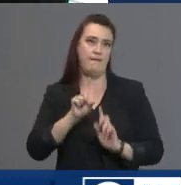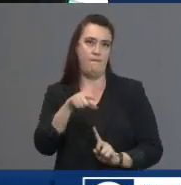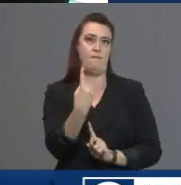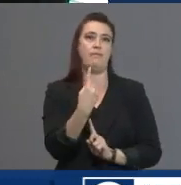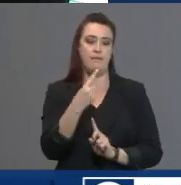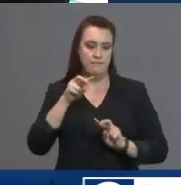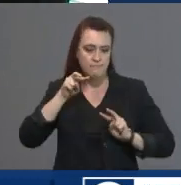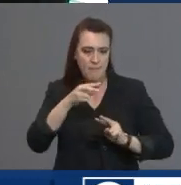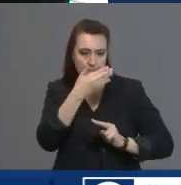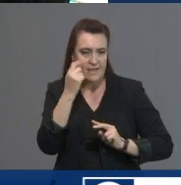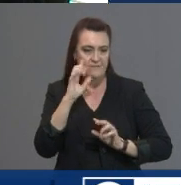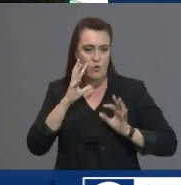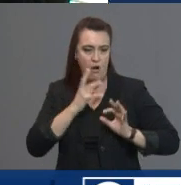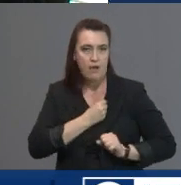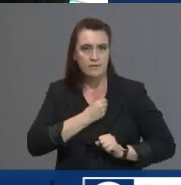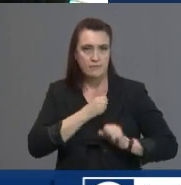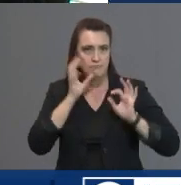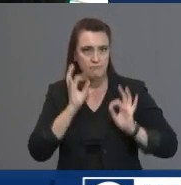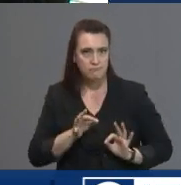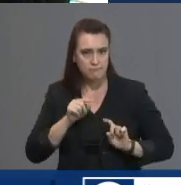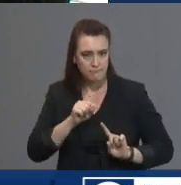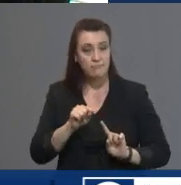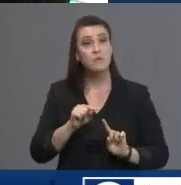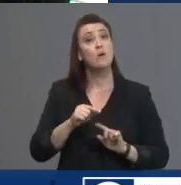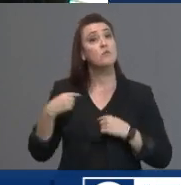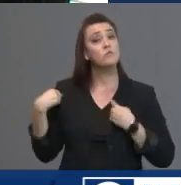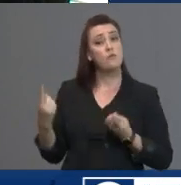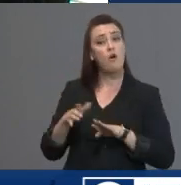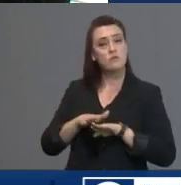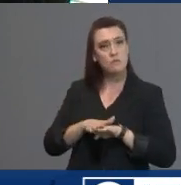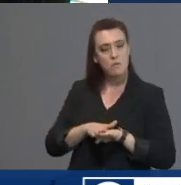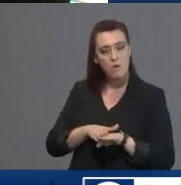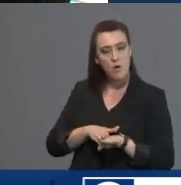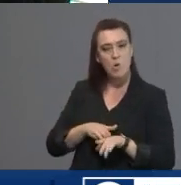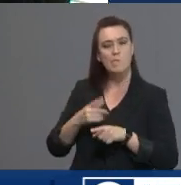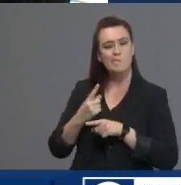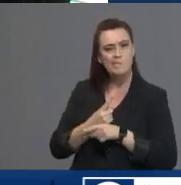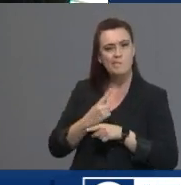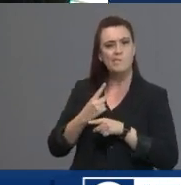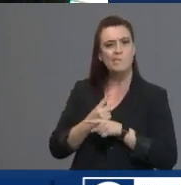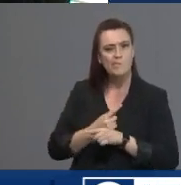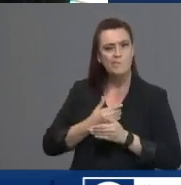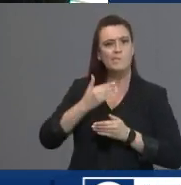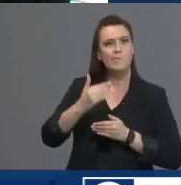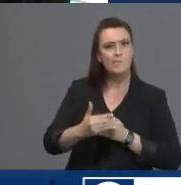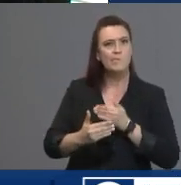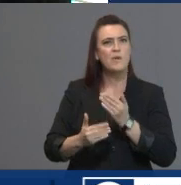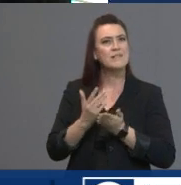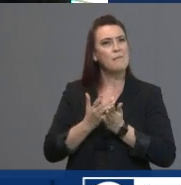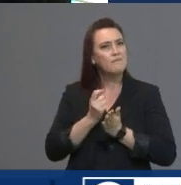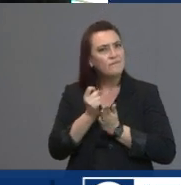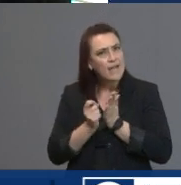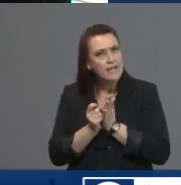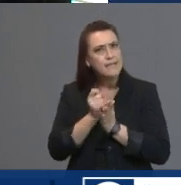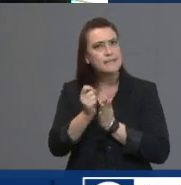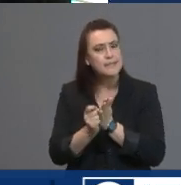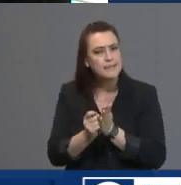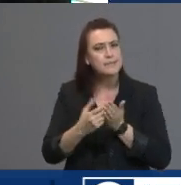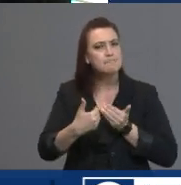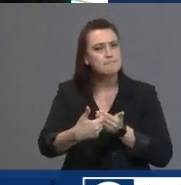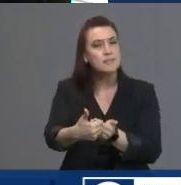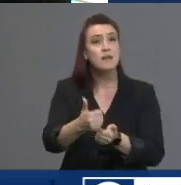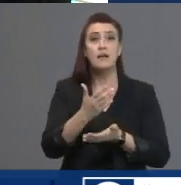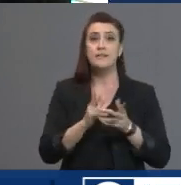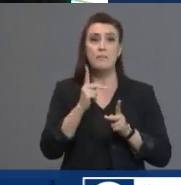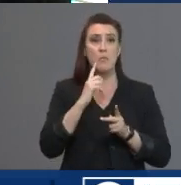our state. Our decisions have been gradual and phased in, and that will continue. I know there are some people